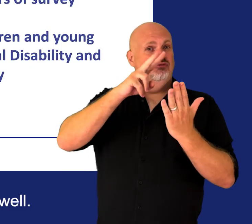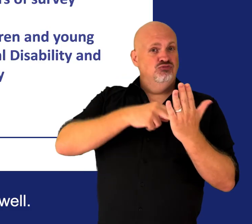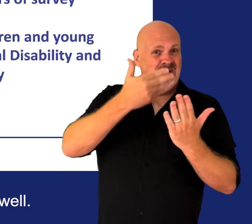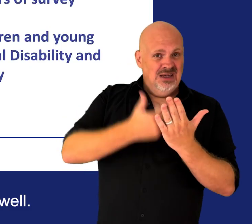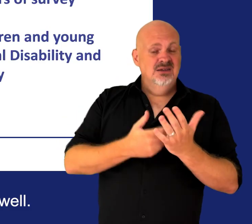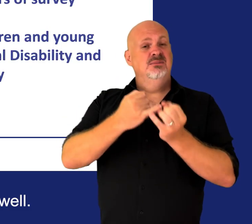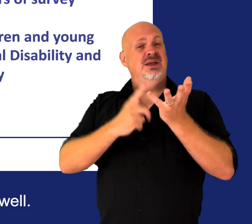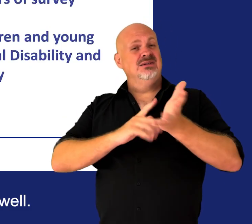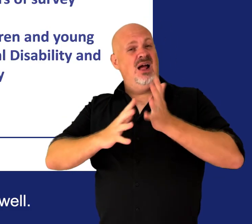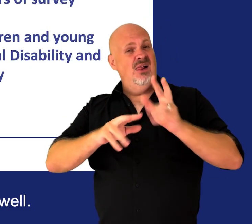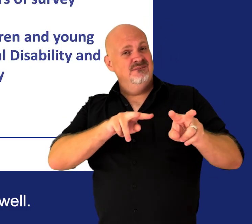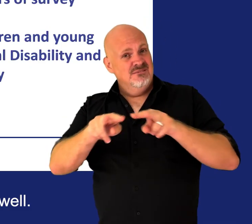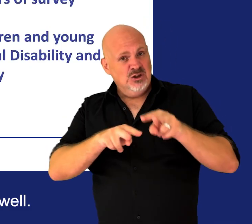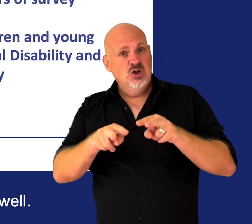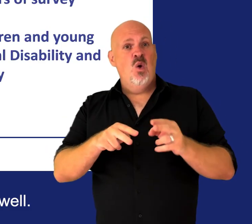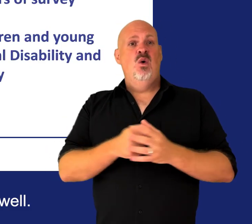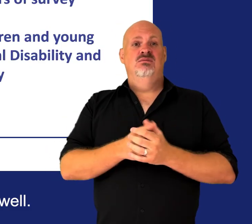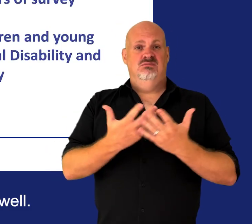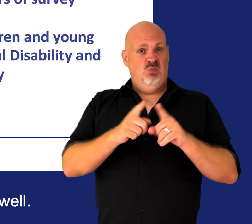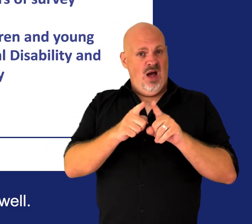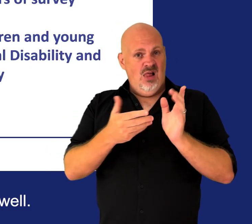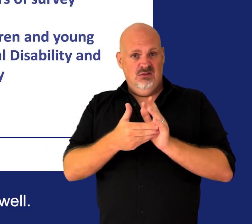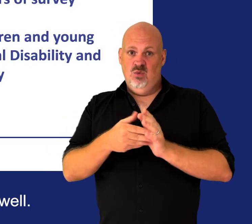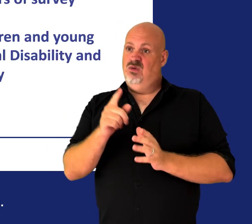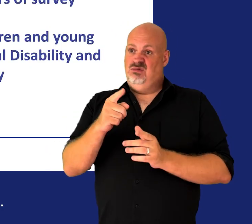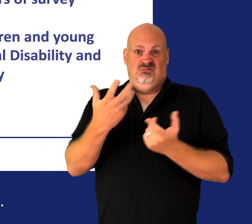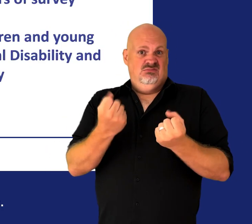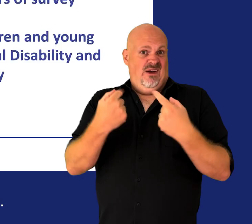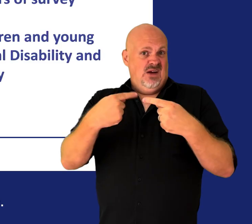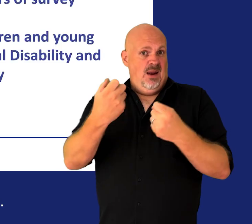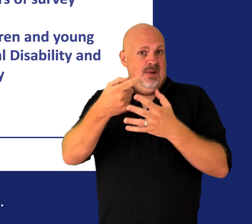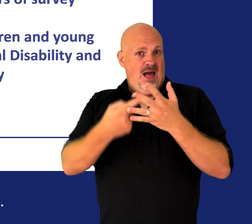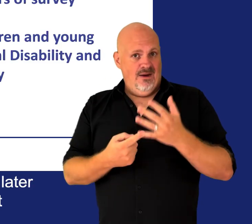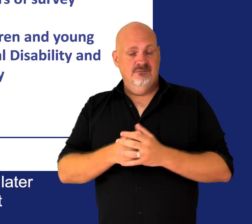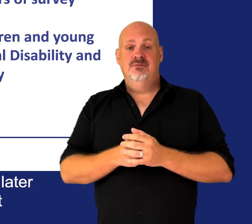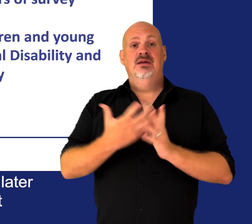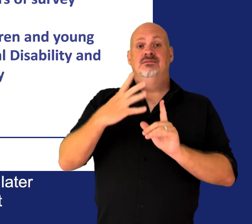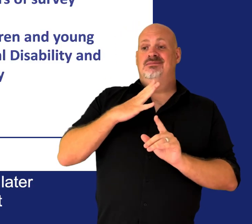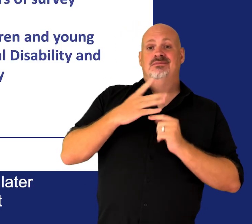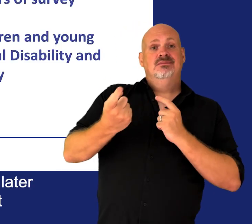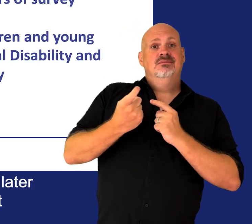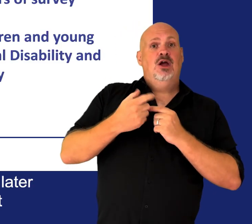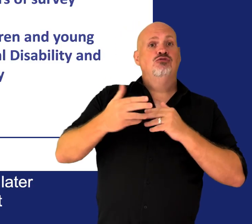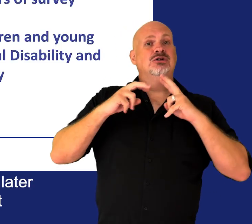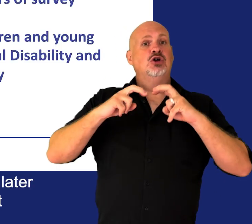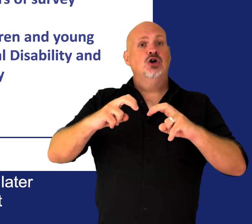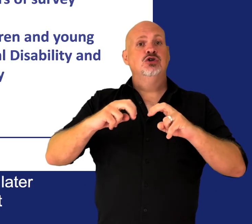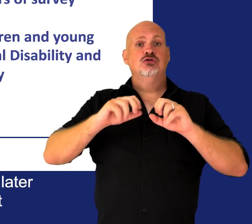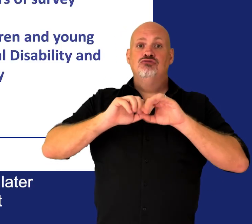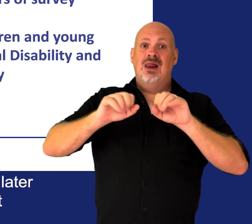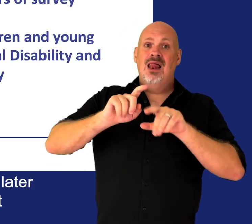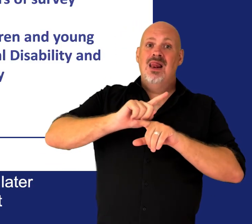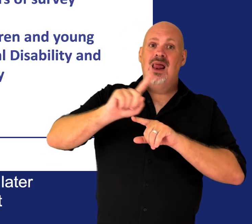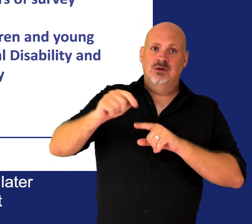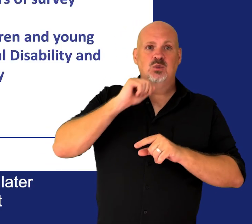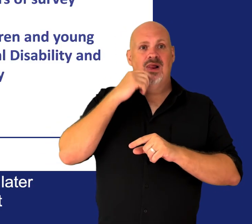easy read report and a British Sign Language video as well. So that's what's currently available. Then upcoming research releases later this